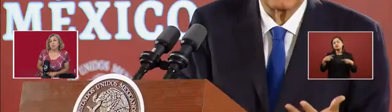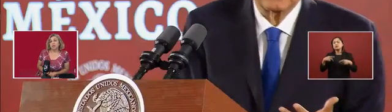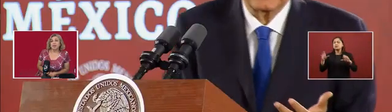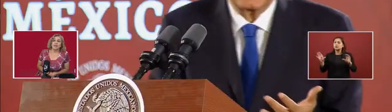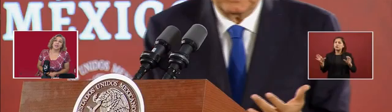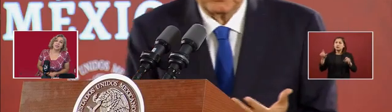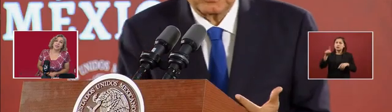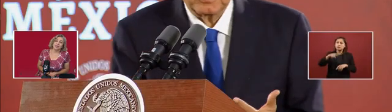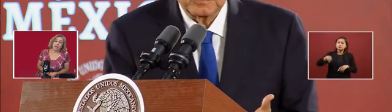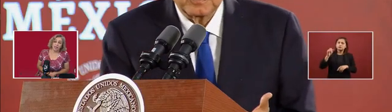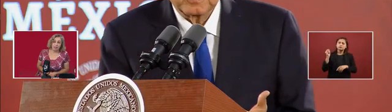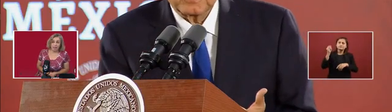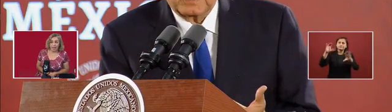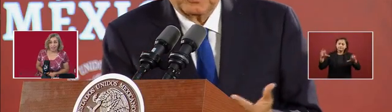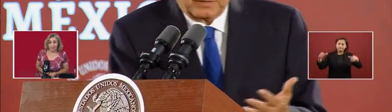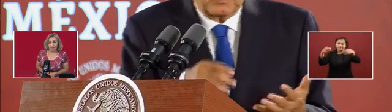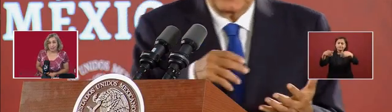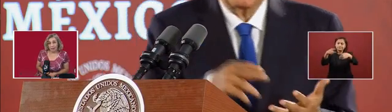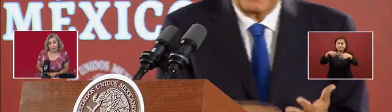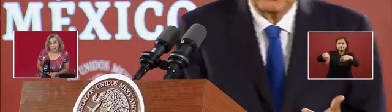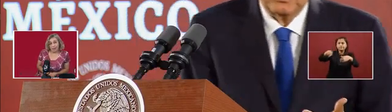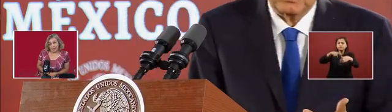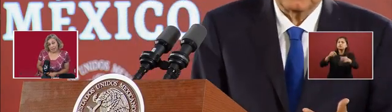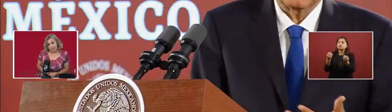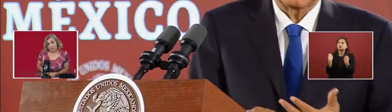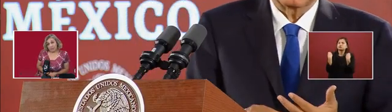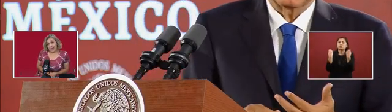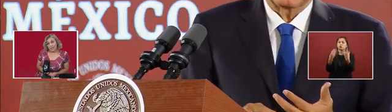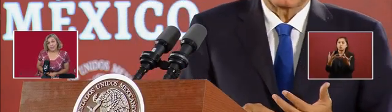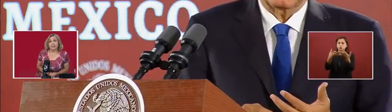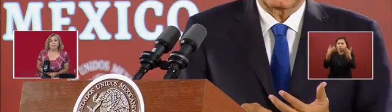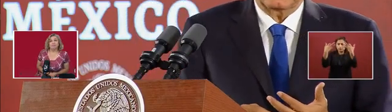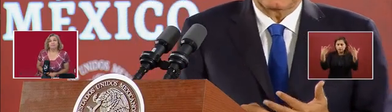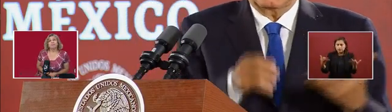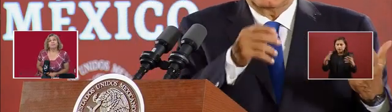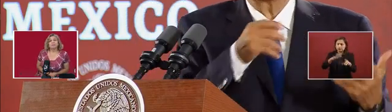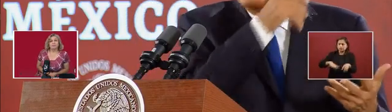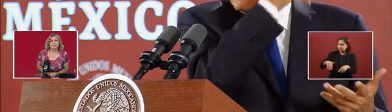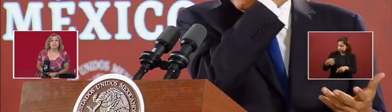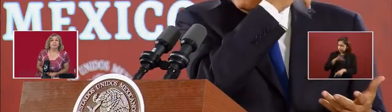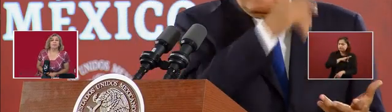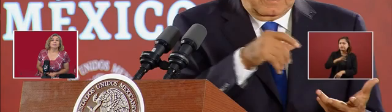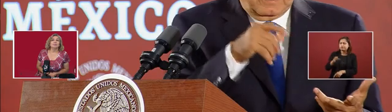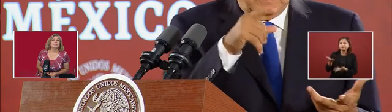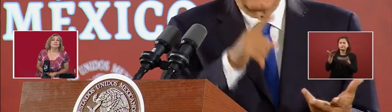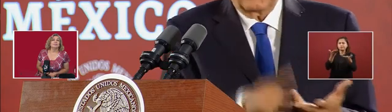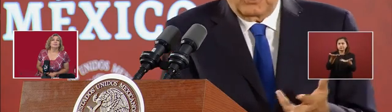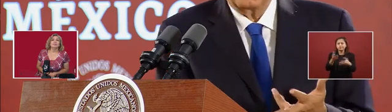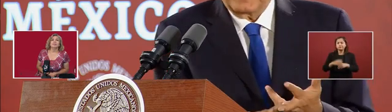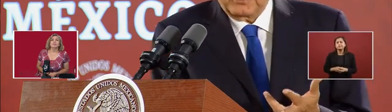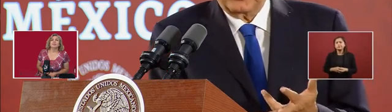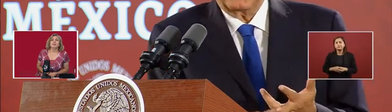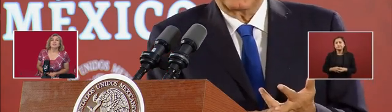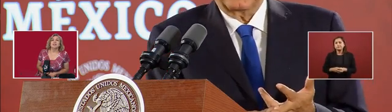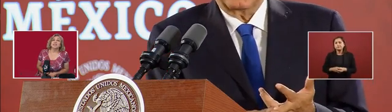this matter sin que se demerite también el papel without del IPP. taking the